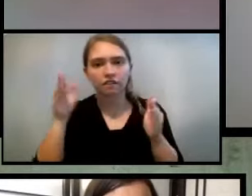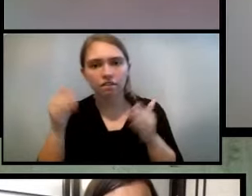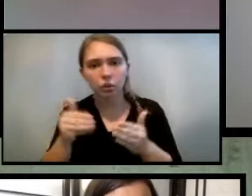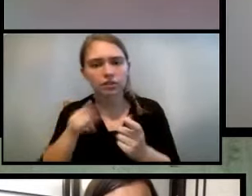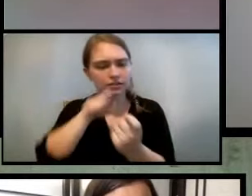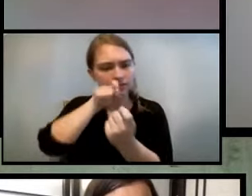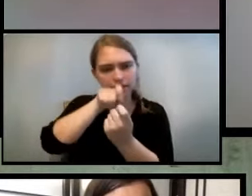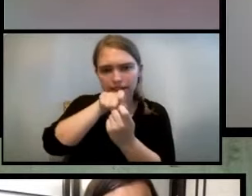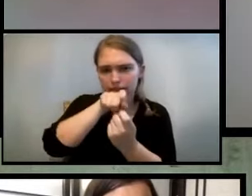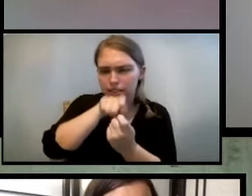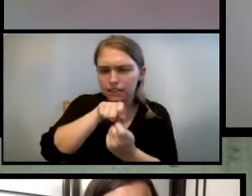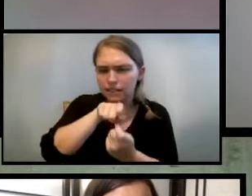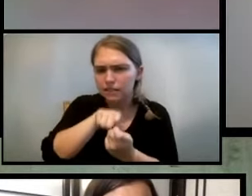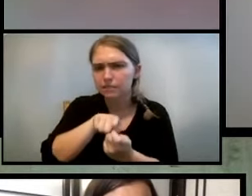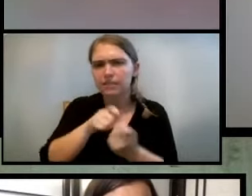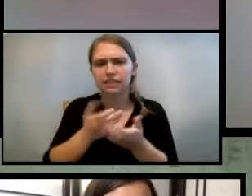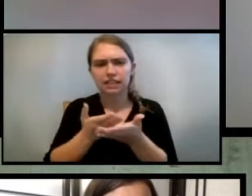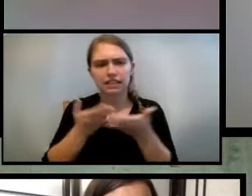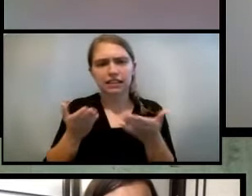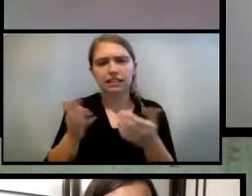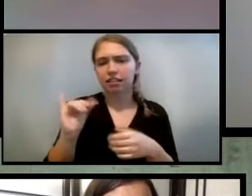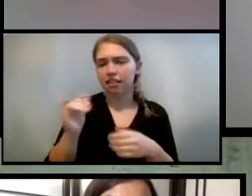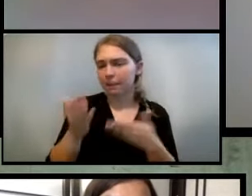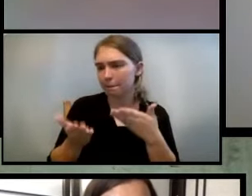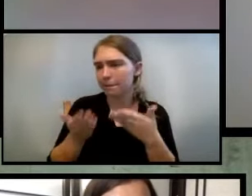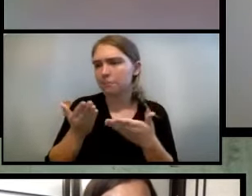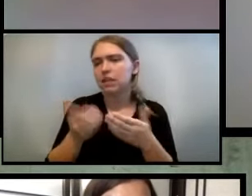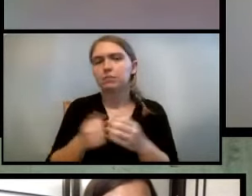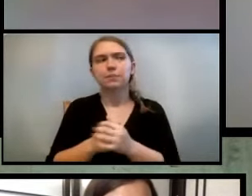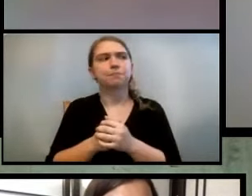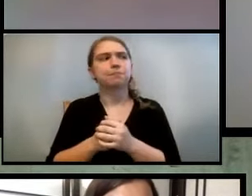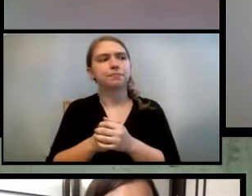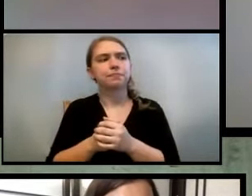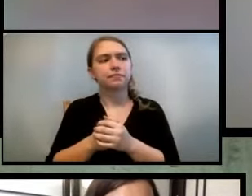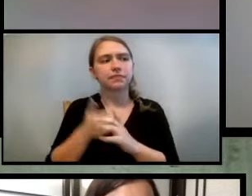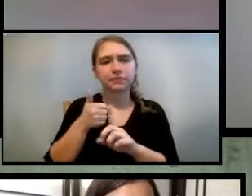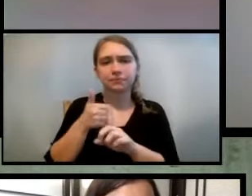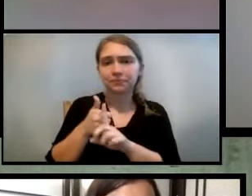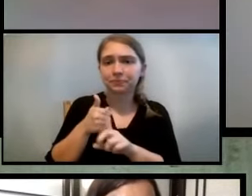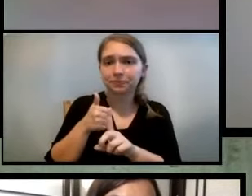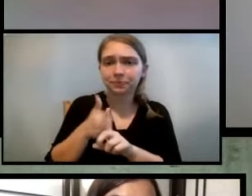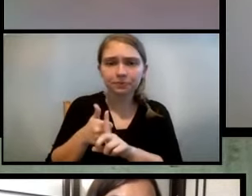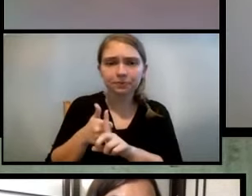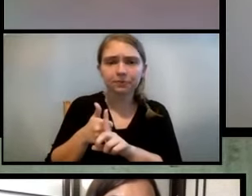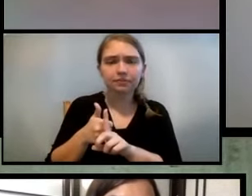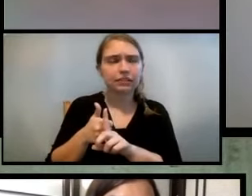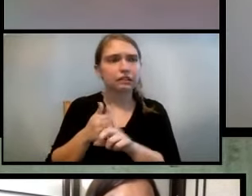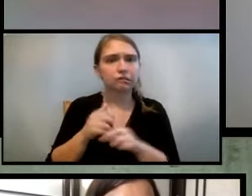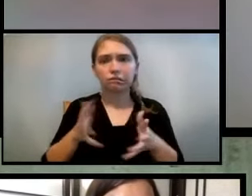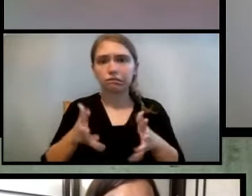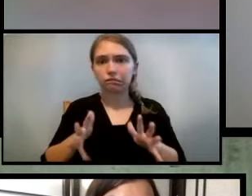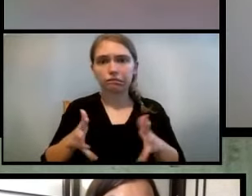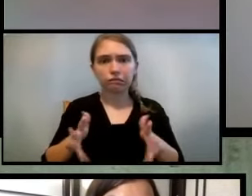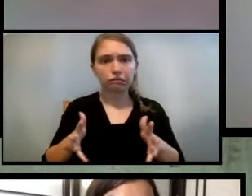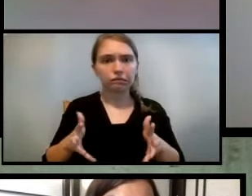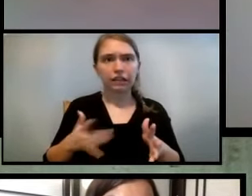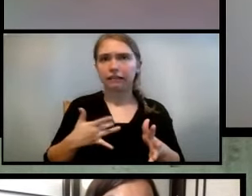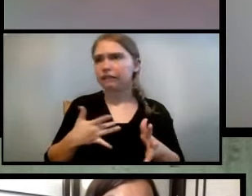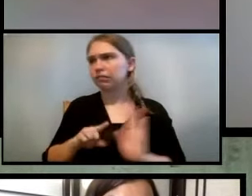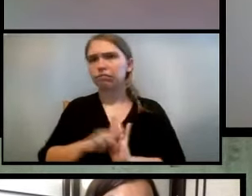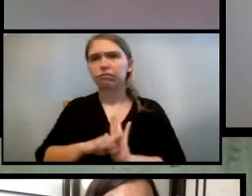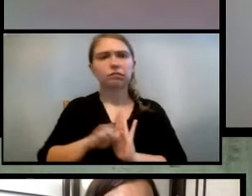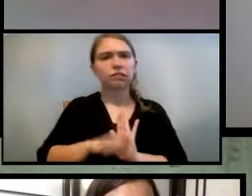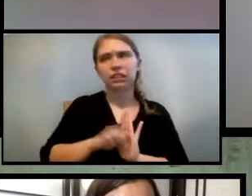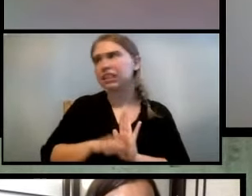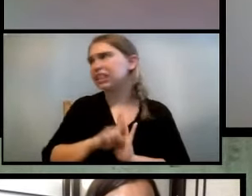particular specific things. Like, maybe you are just, like, really anxious and feeling bad about how you're ever